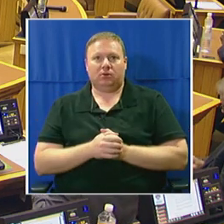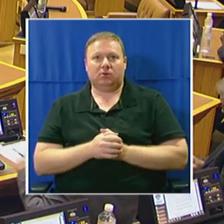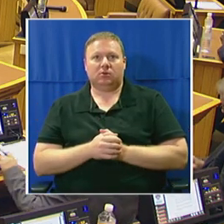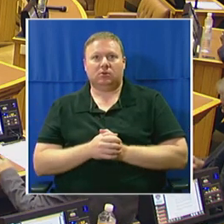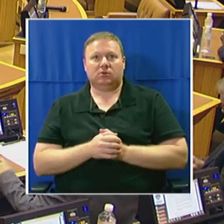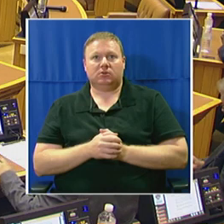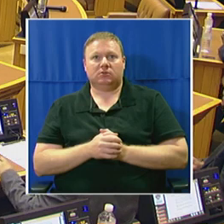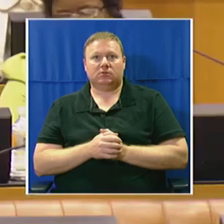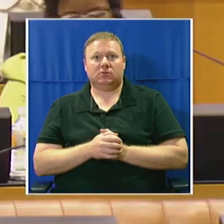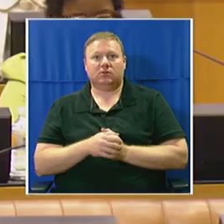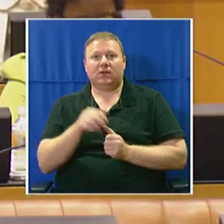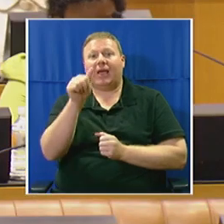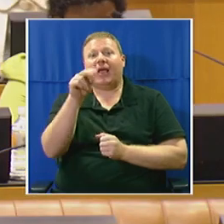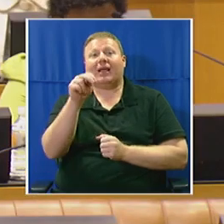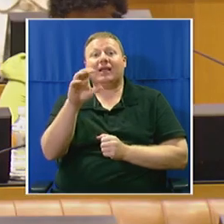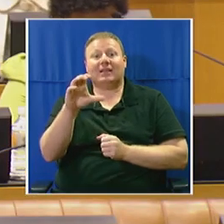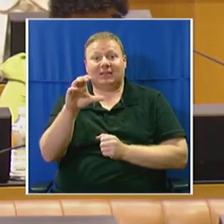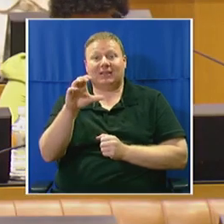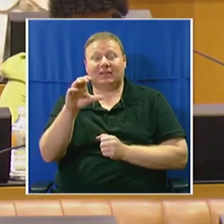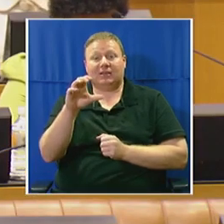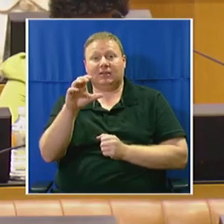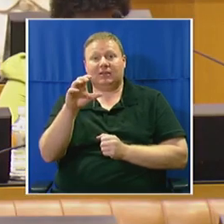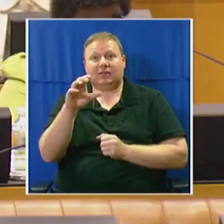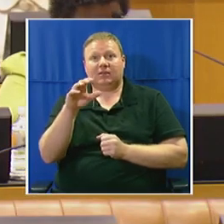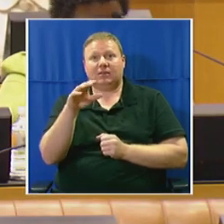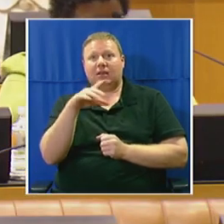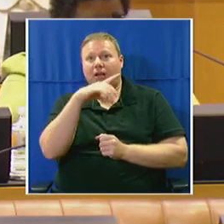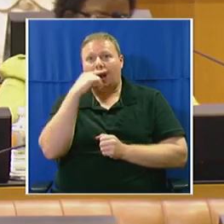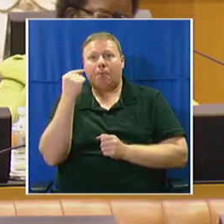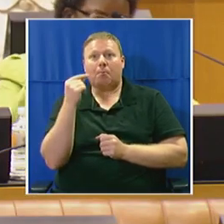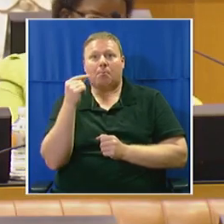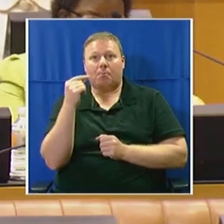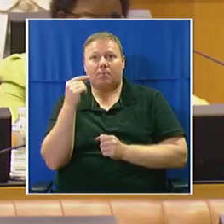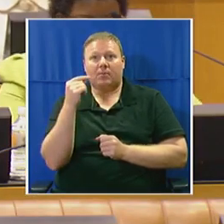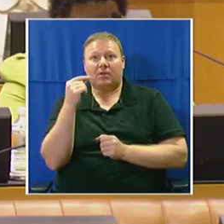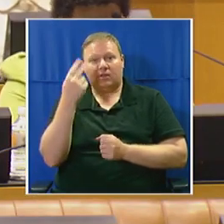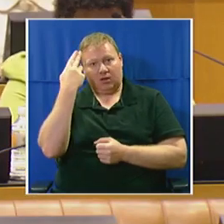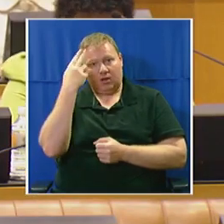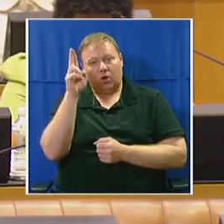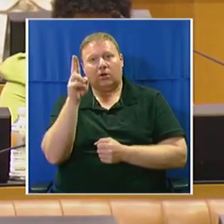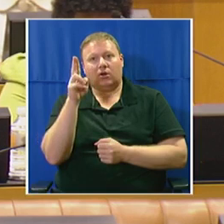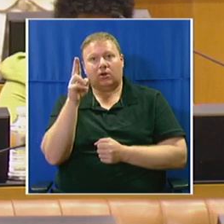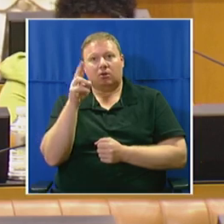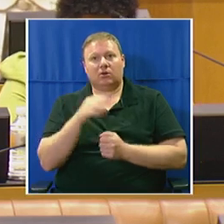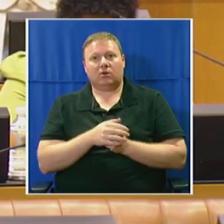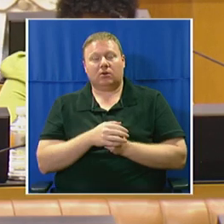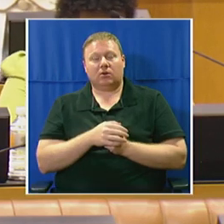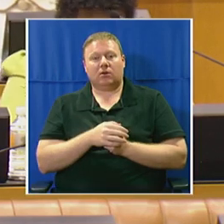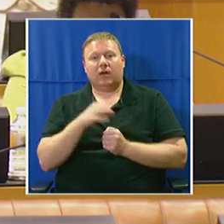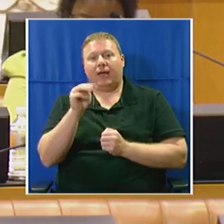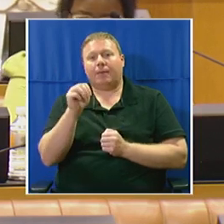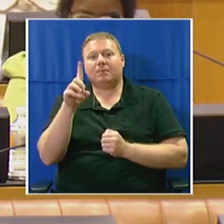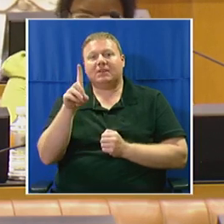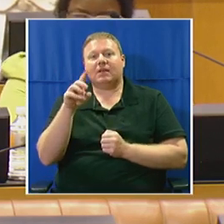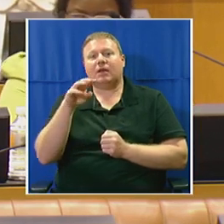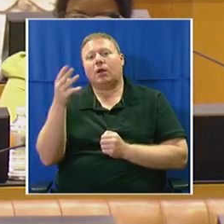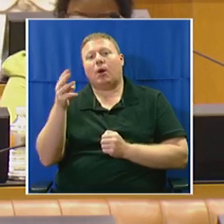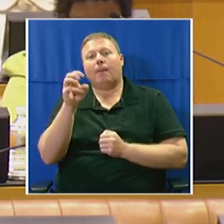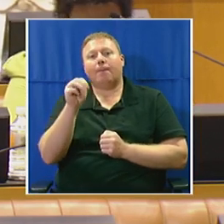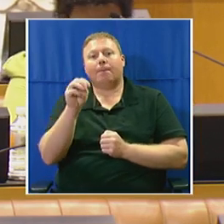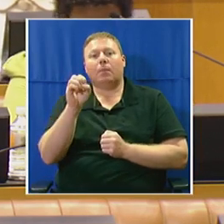the majority party we have received the name of honorable m G boto